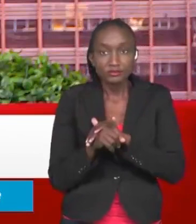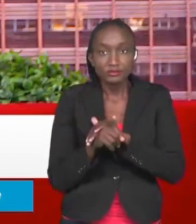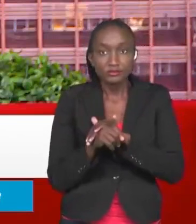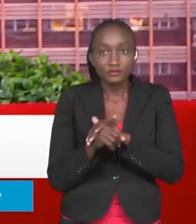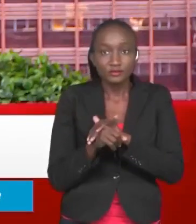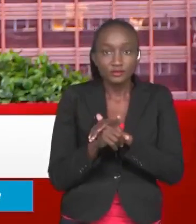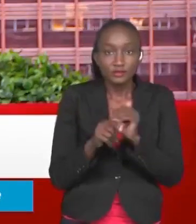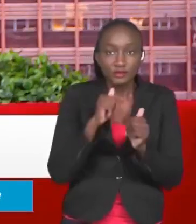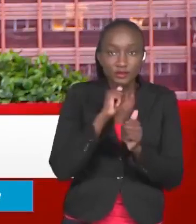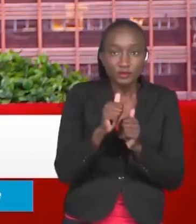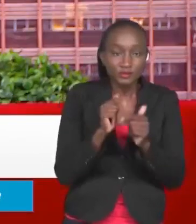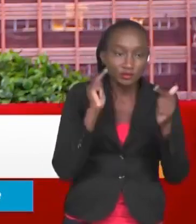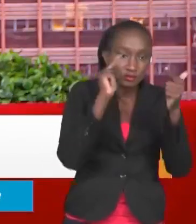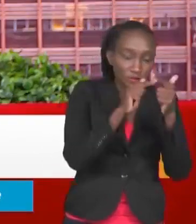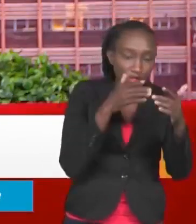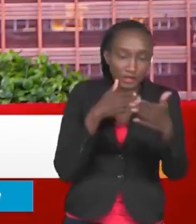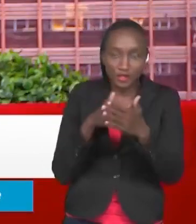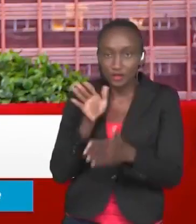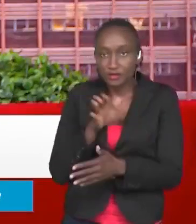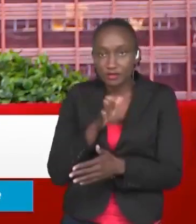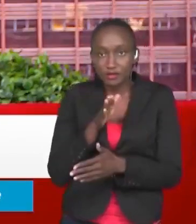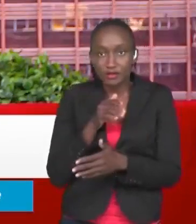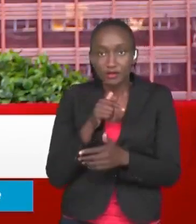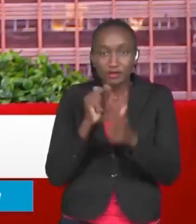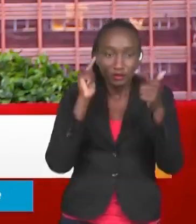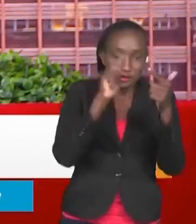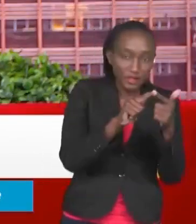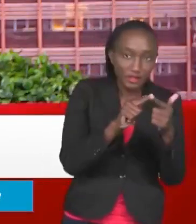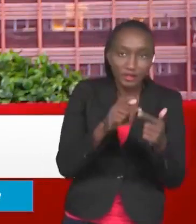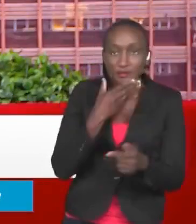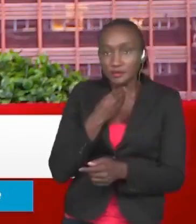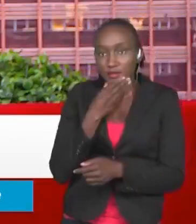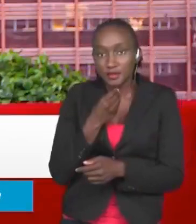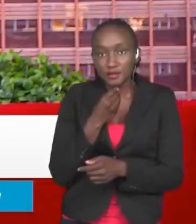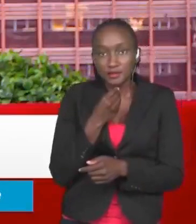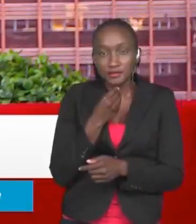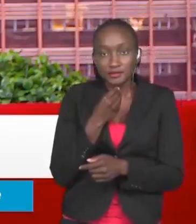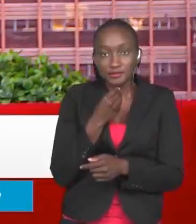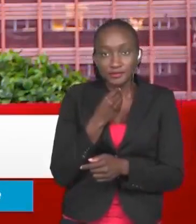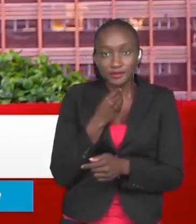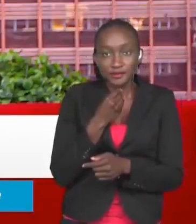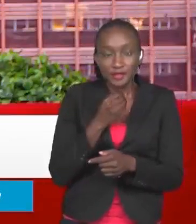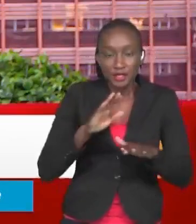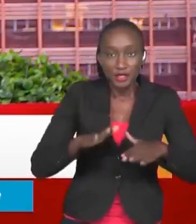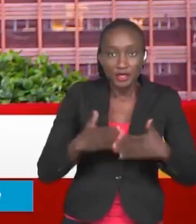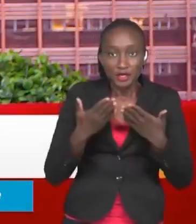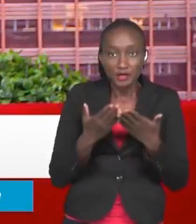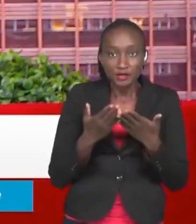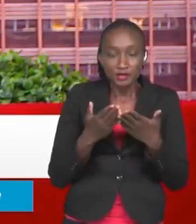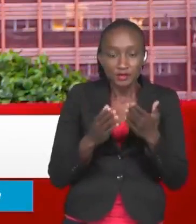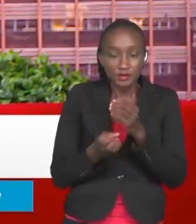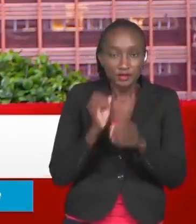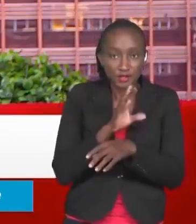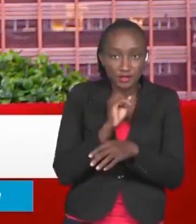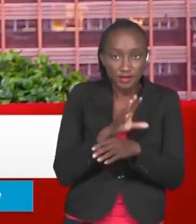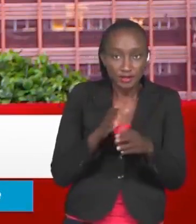not geared against women. It was geared against men. To the extent that even how they defined rape,